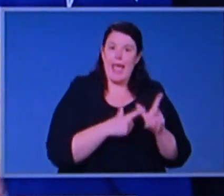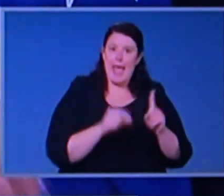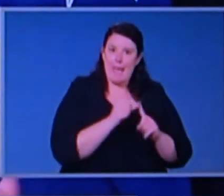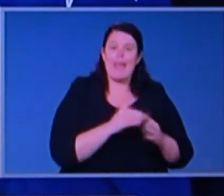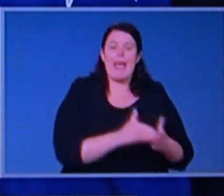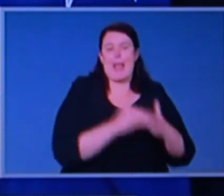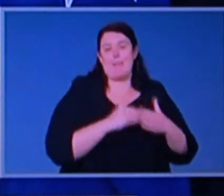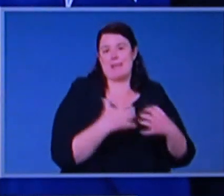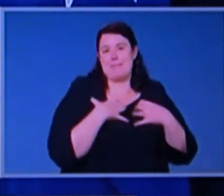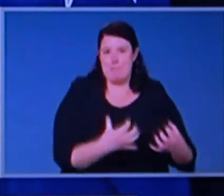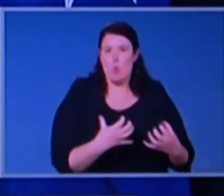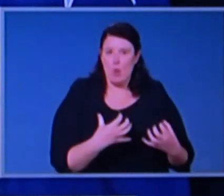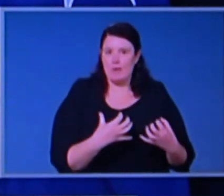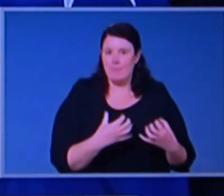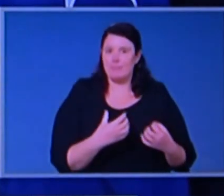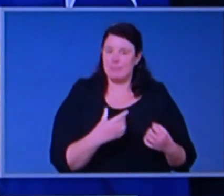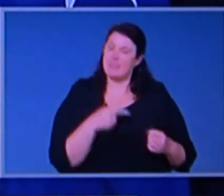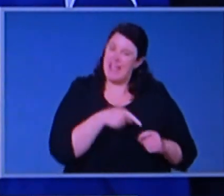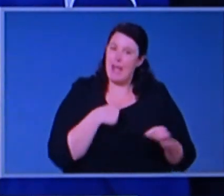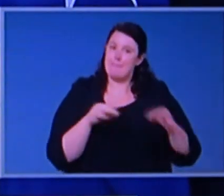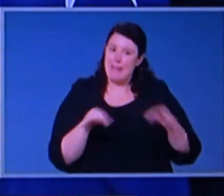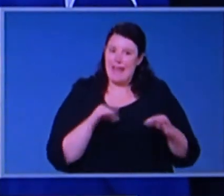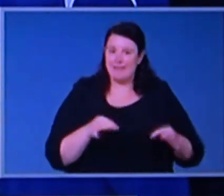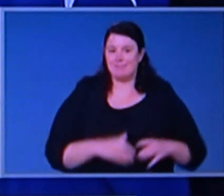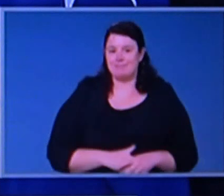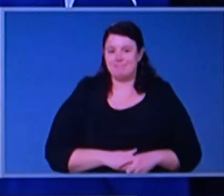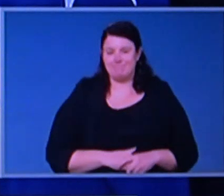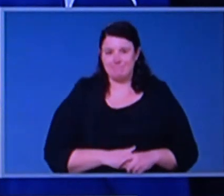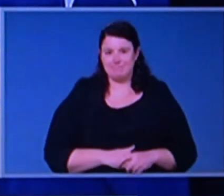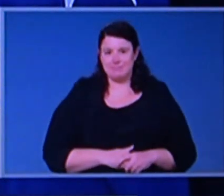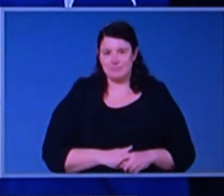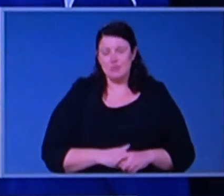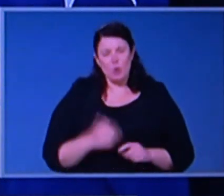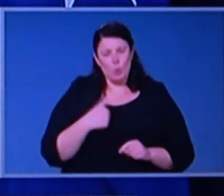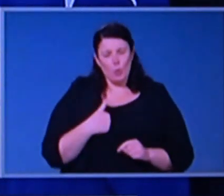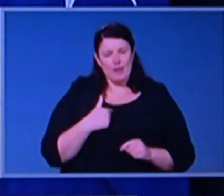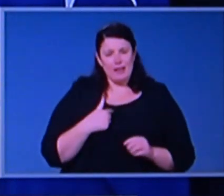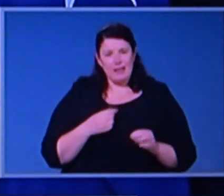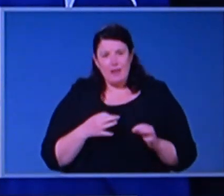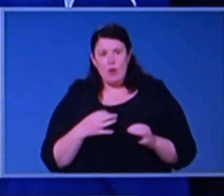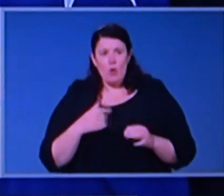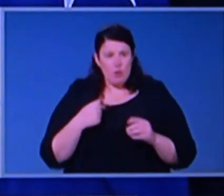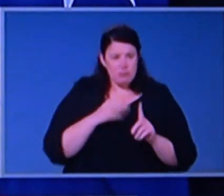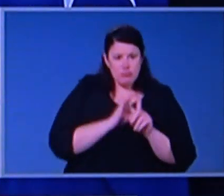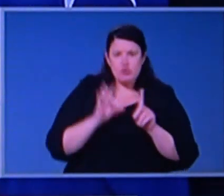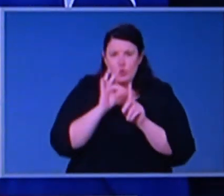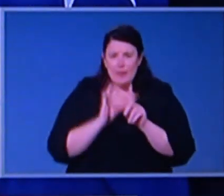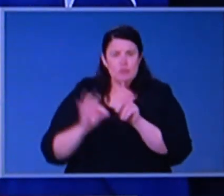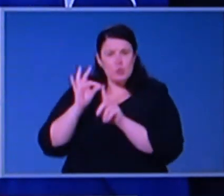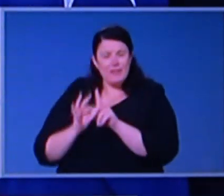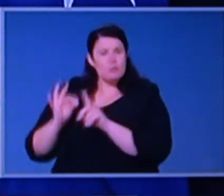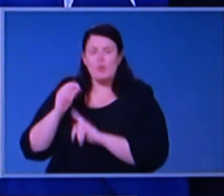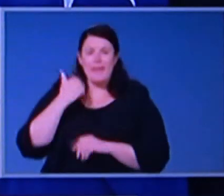phase, and that's why we're doing exactly that. So, we're making a lot of progress every day. Australians are making a lot of progress every